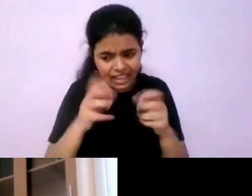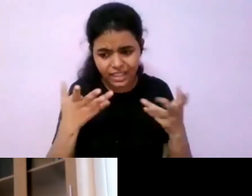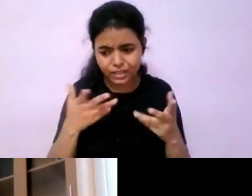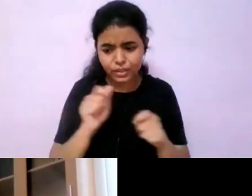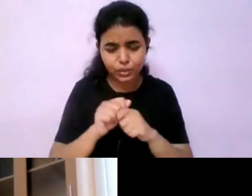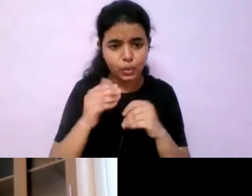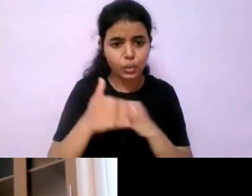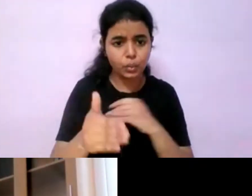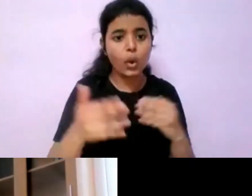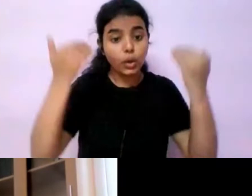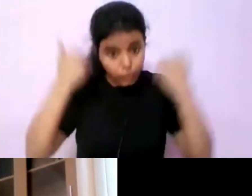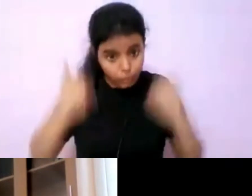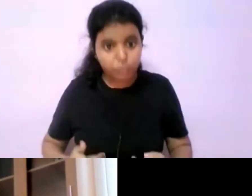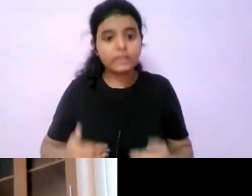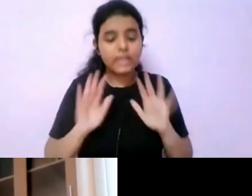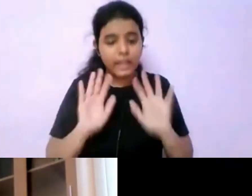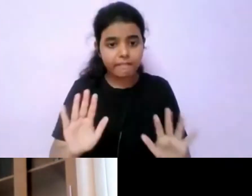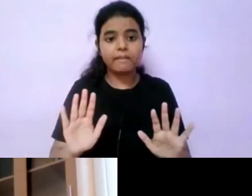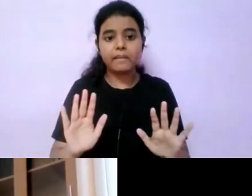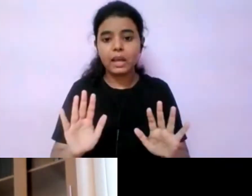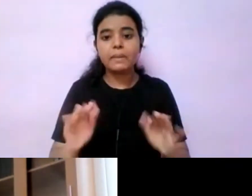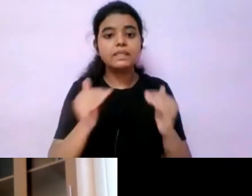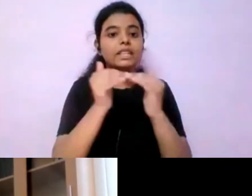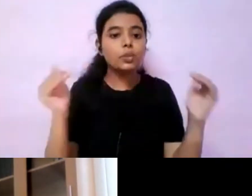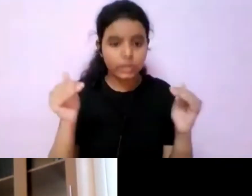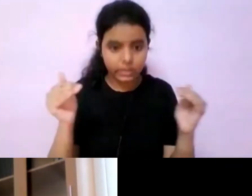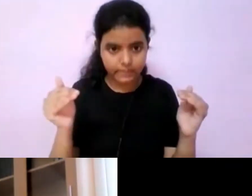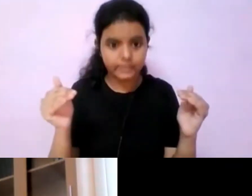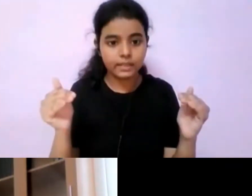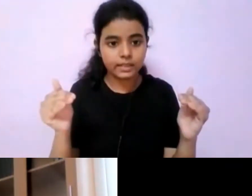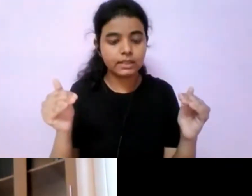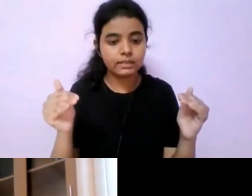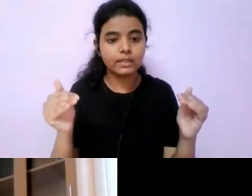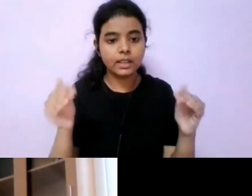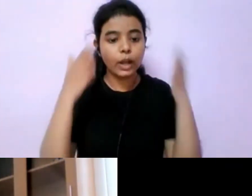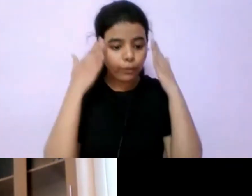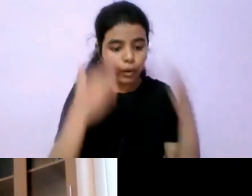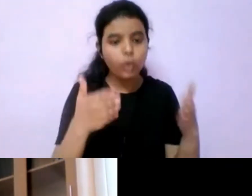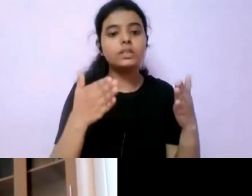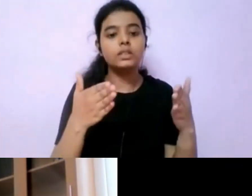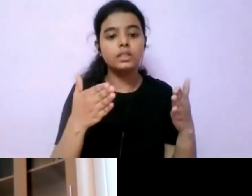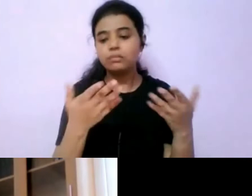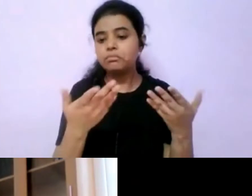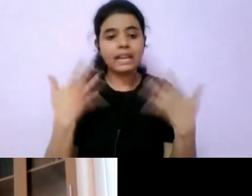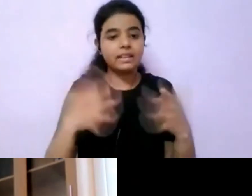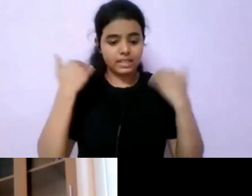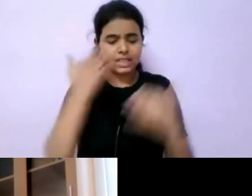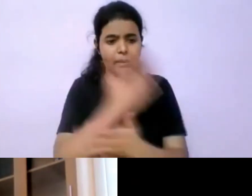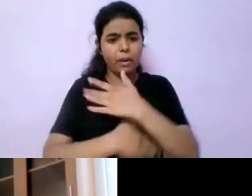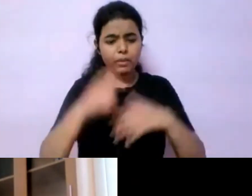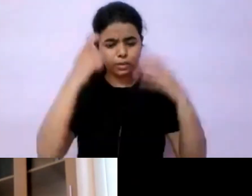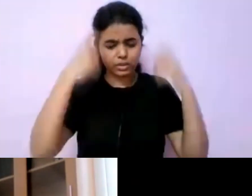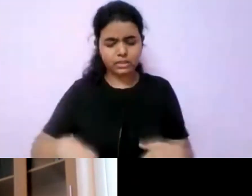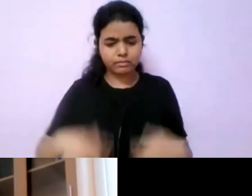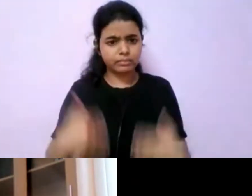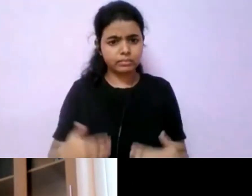do put humans about in terms of equality. I'm focusing on what it's like to be a disabled person. We don't know